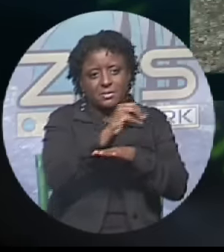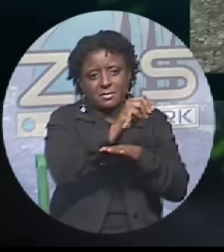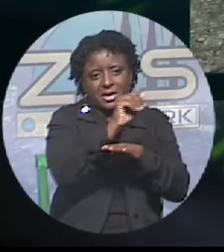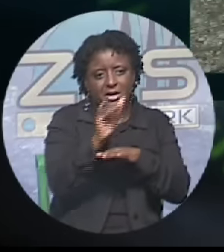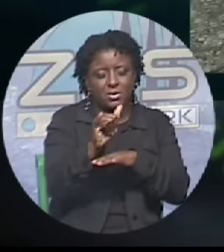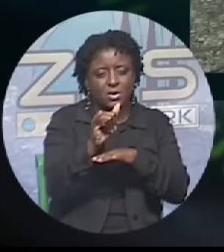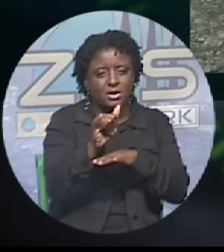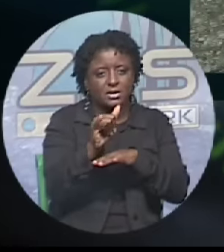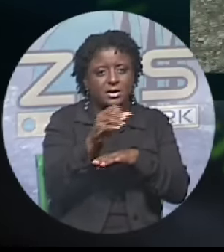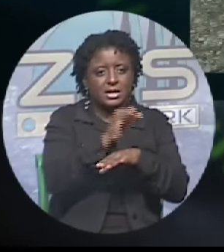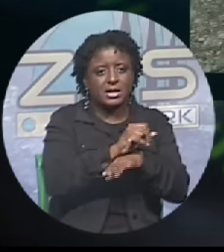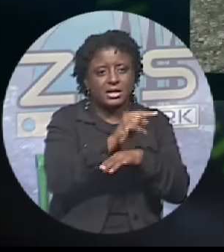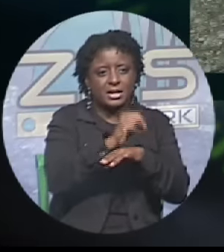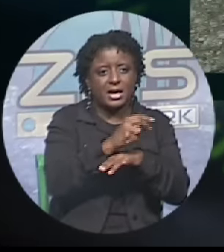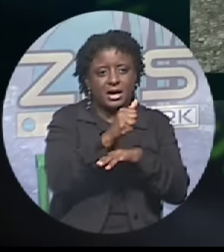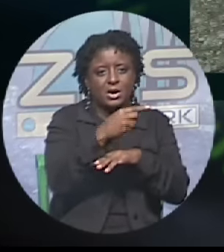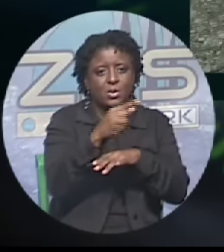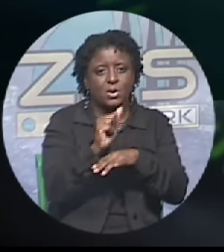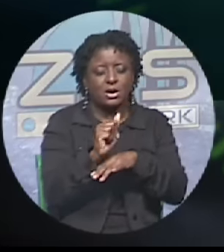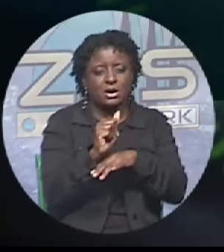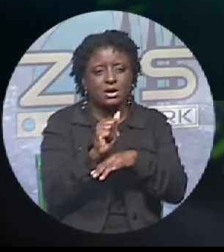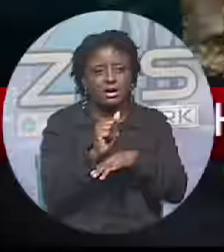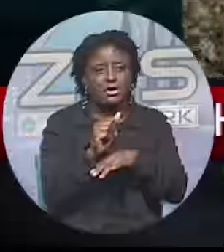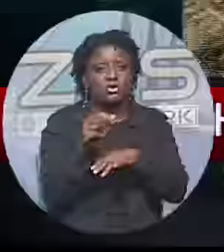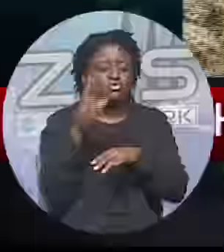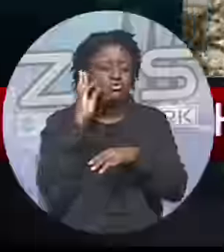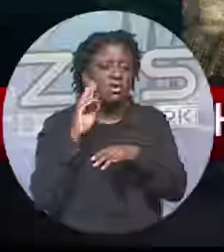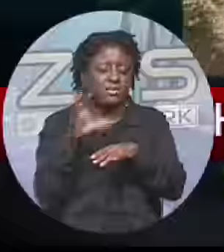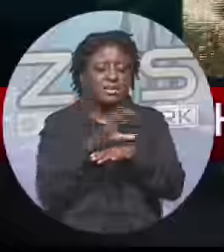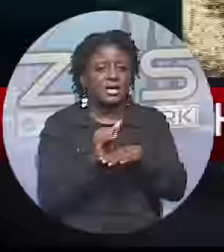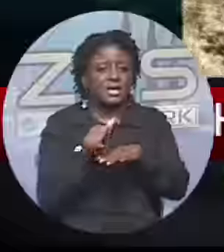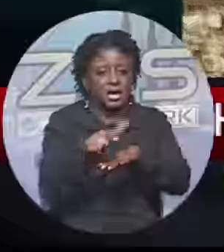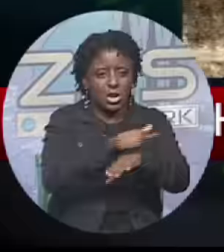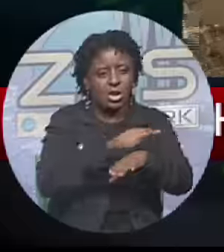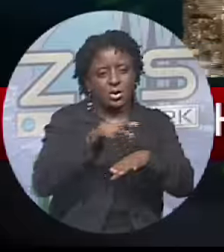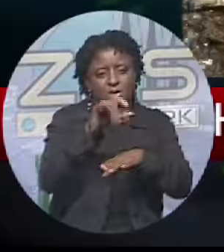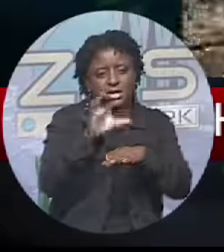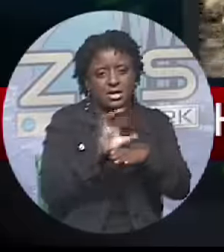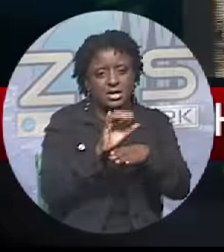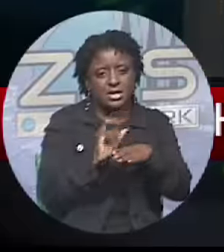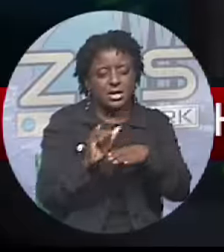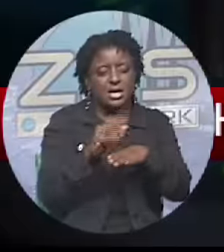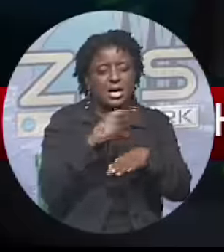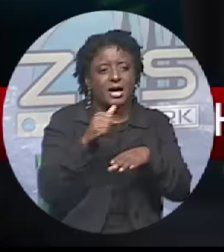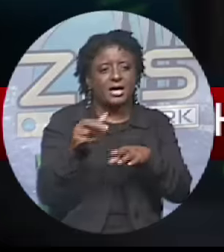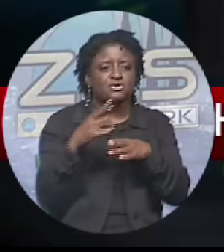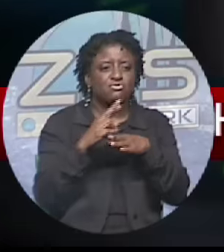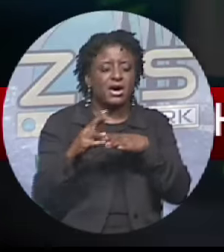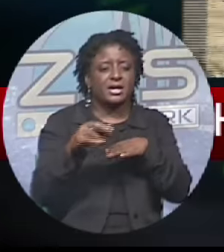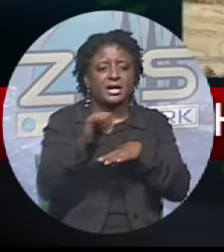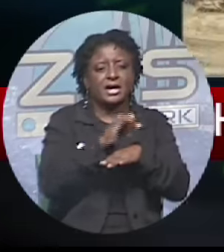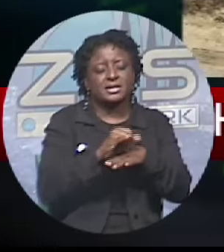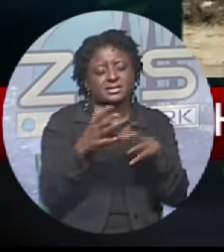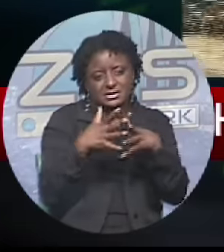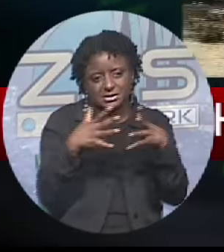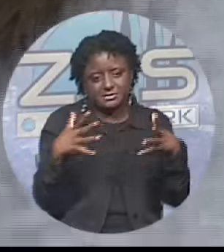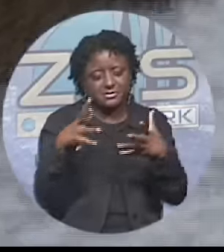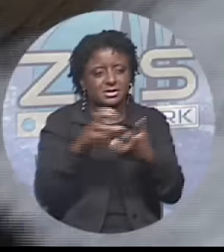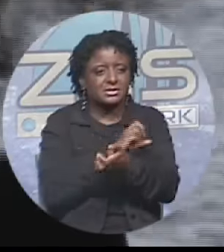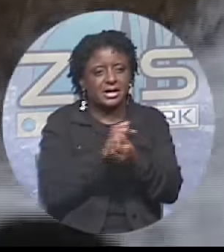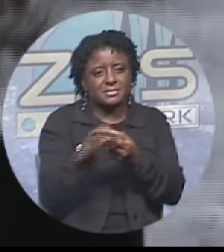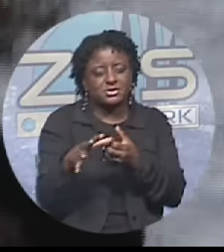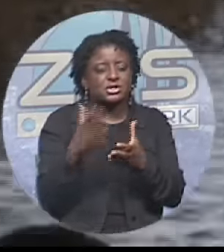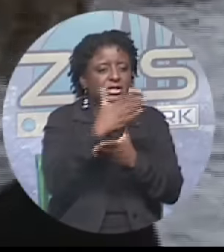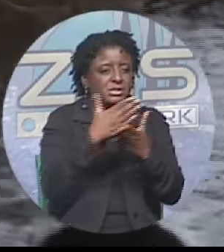Inagua, Rum Key, Long Key, and Ragged Island also receiving significant damage. Some areas, though,